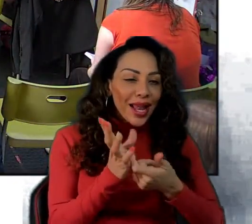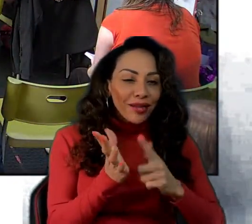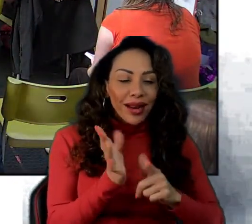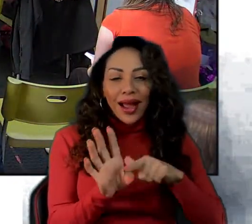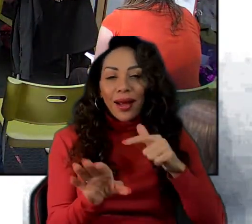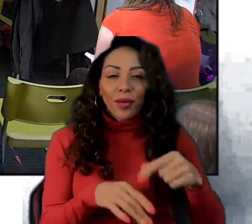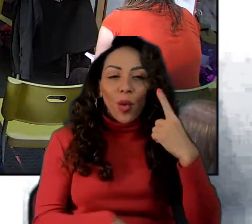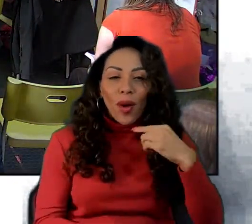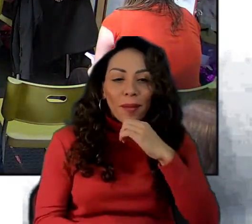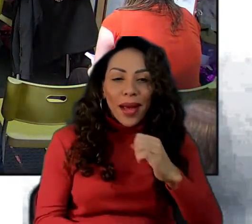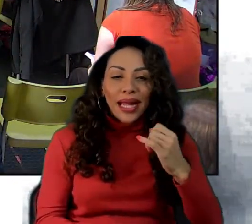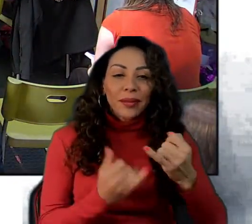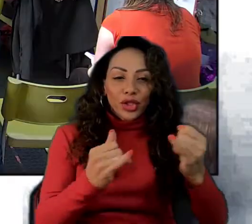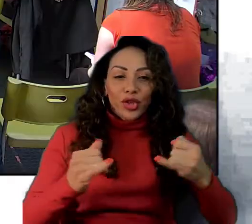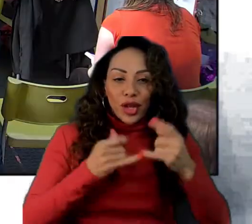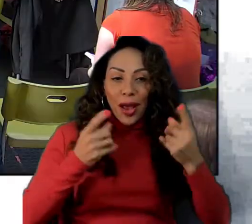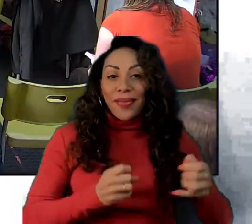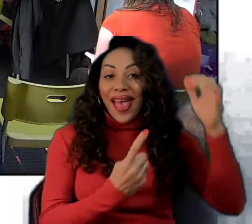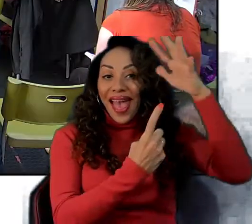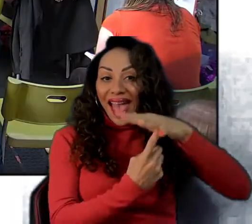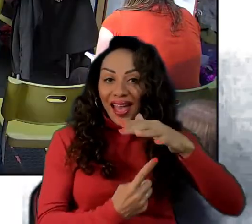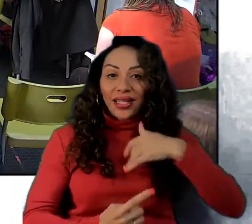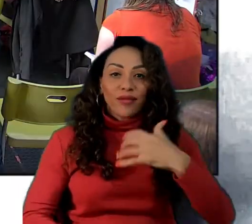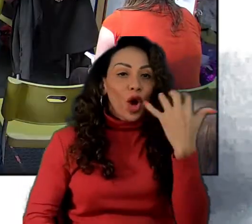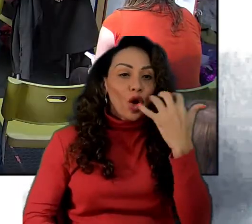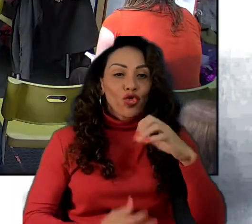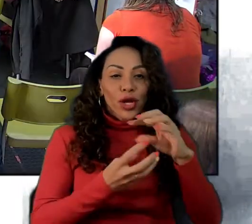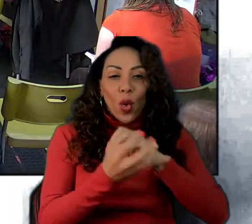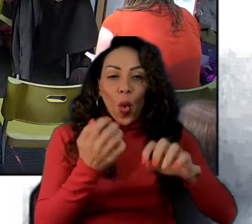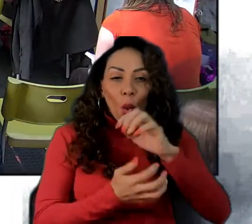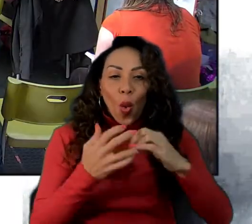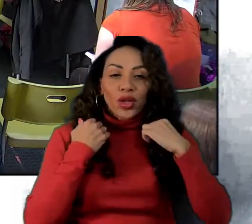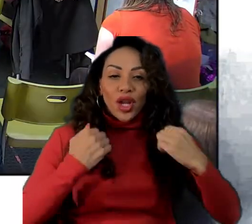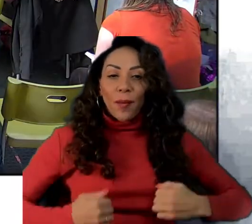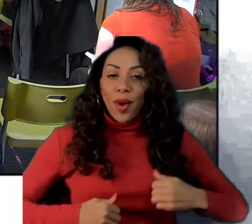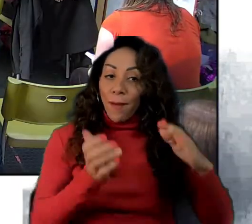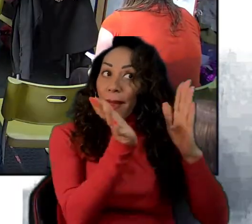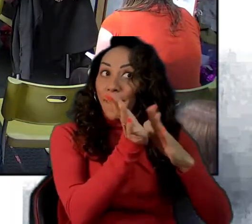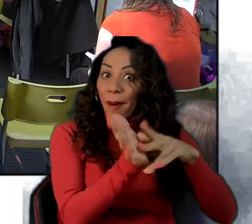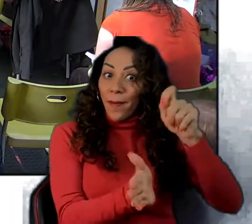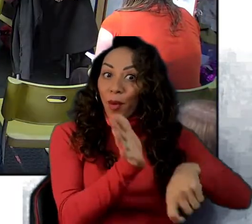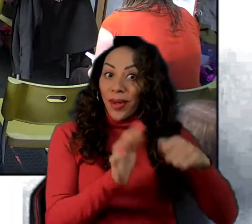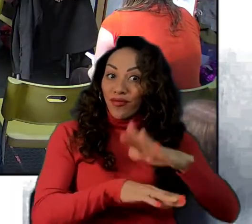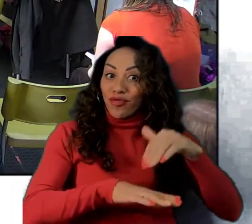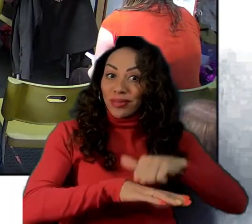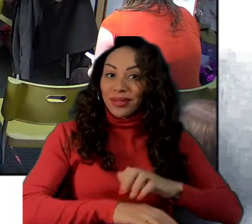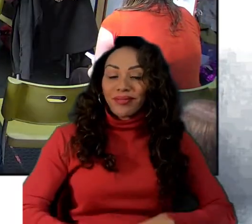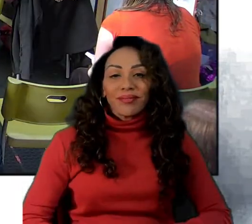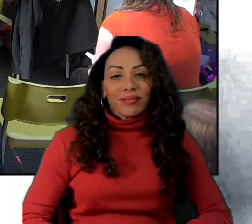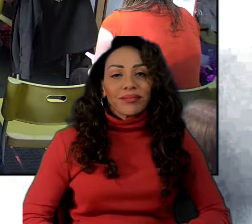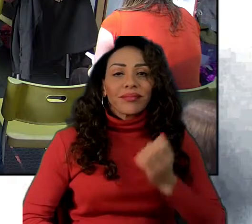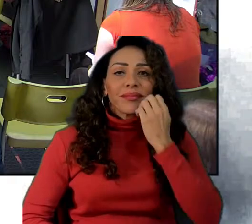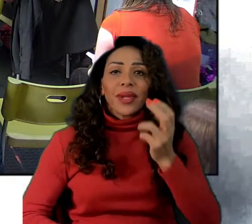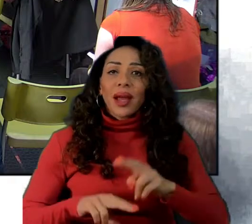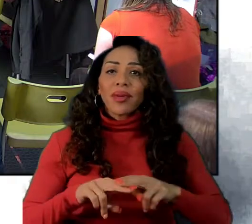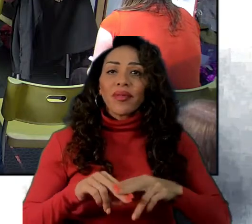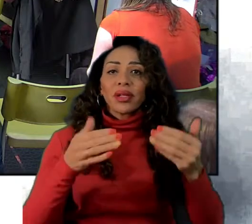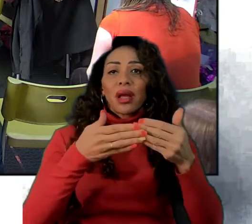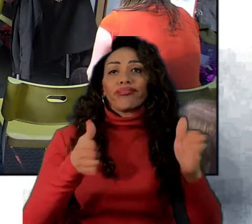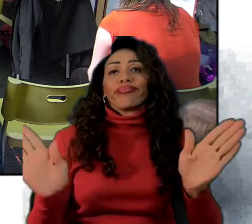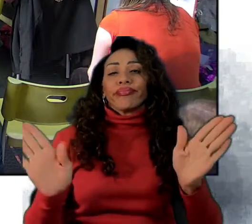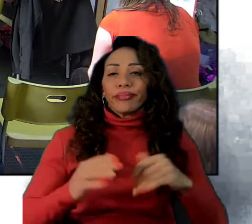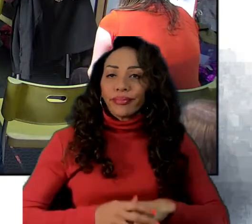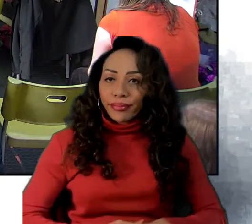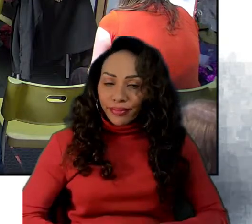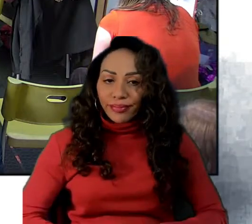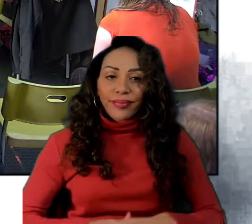my 40s, long hair and a beard, wearing a green wool jumper that my mum bought me for Christmas. Every Friday, we throw open the doors of the Pervasive